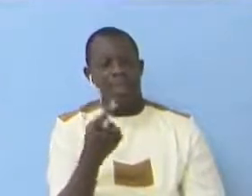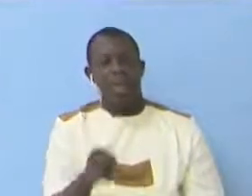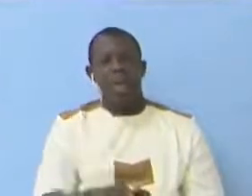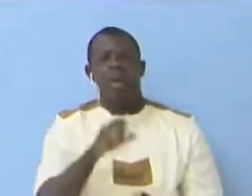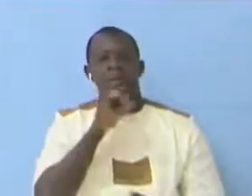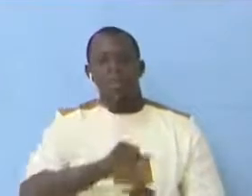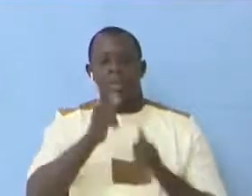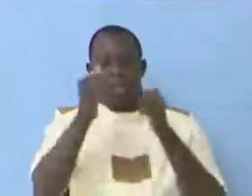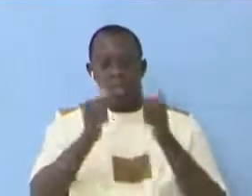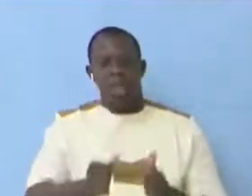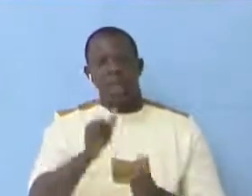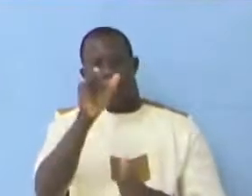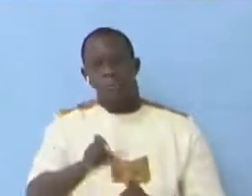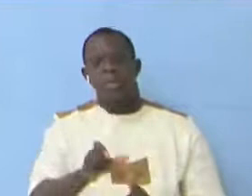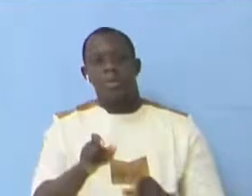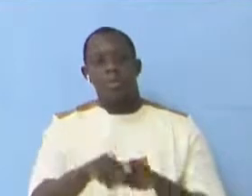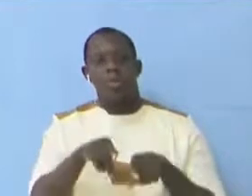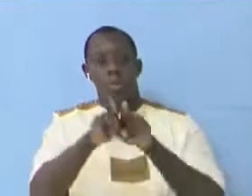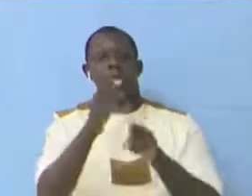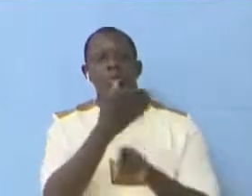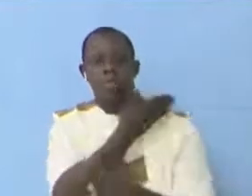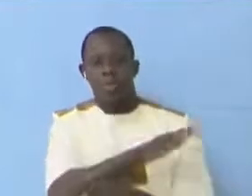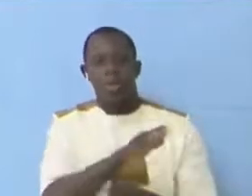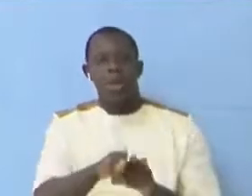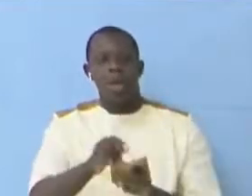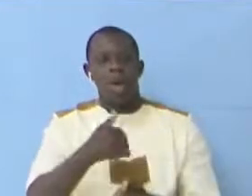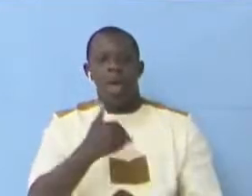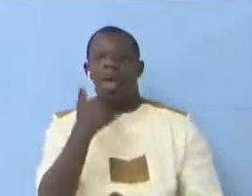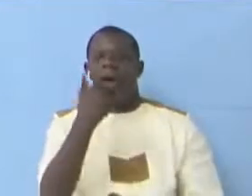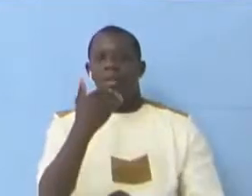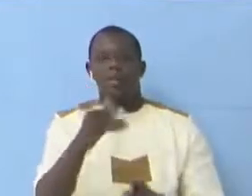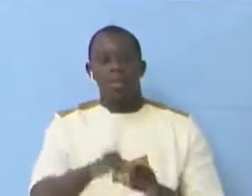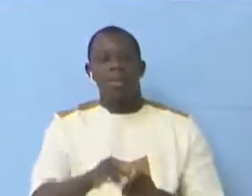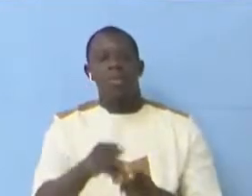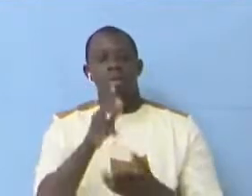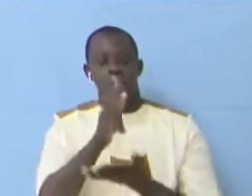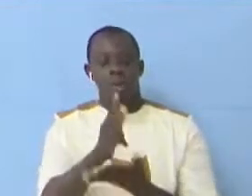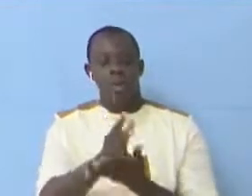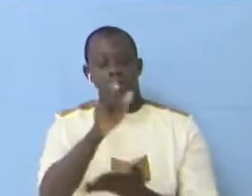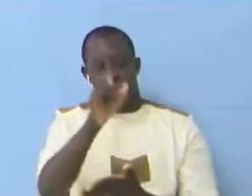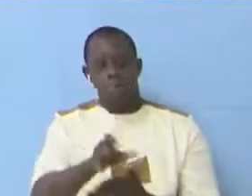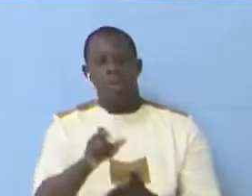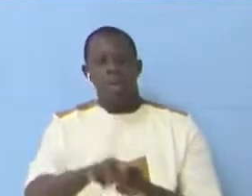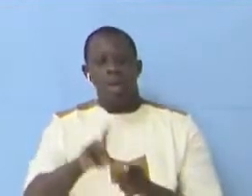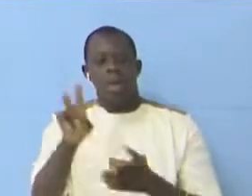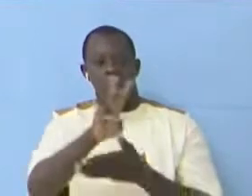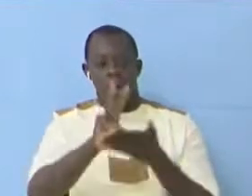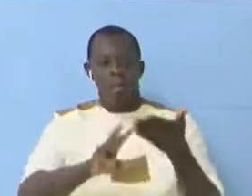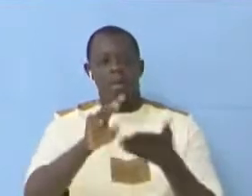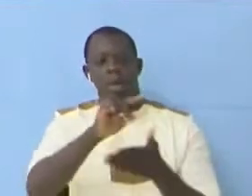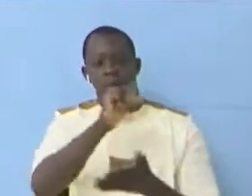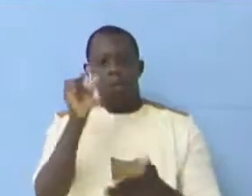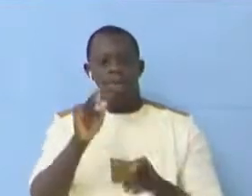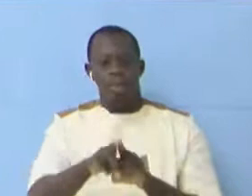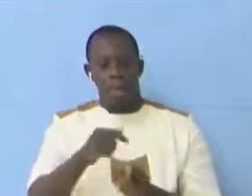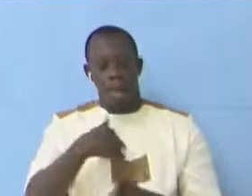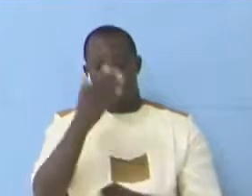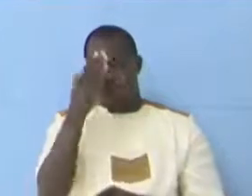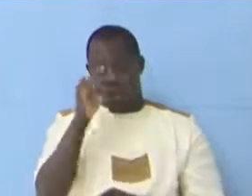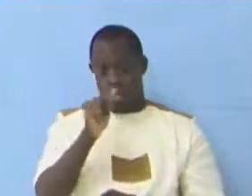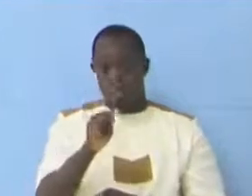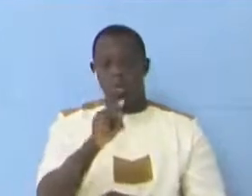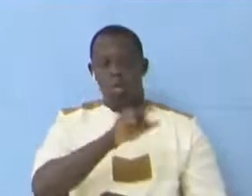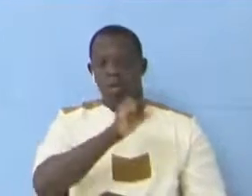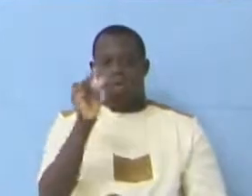Mr. Chair, with your permission, I'll ask that the witness reads out the names. I know these are not Gambian names.